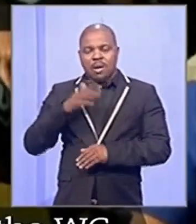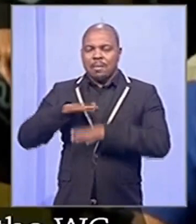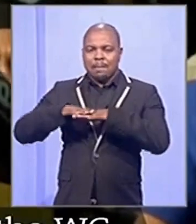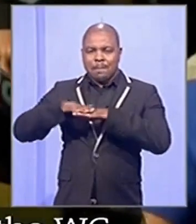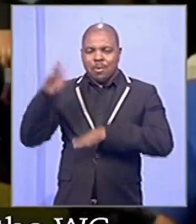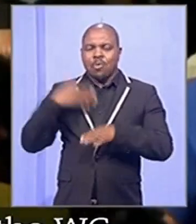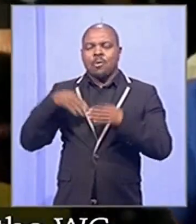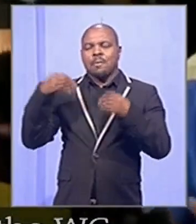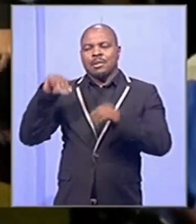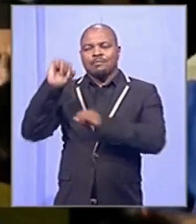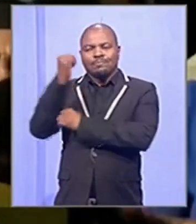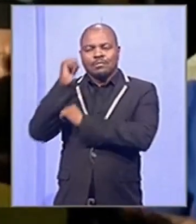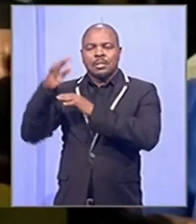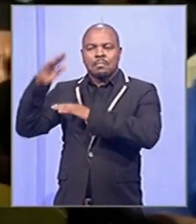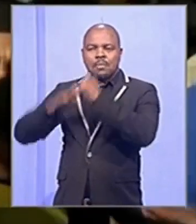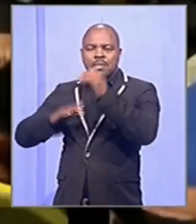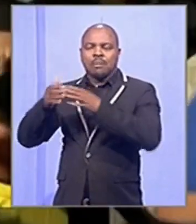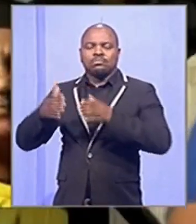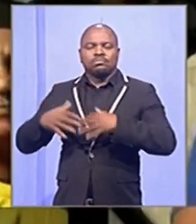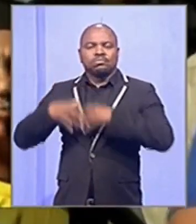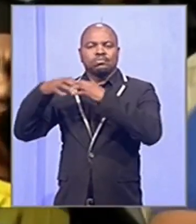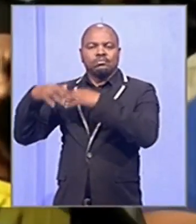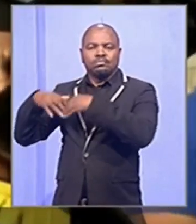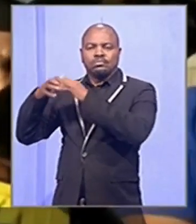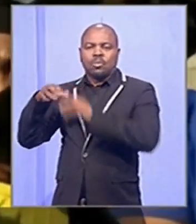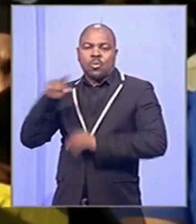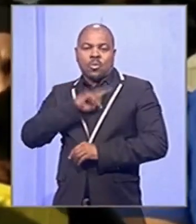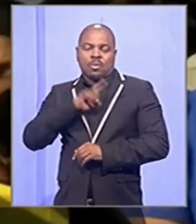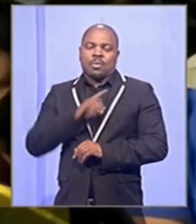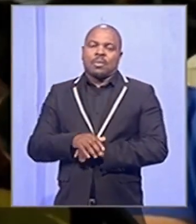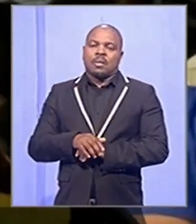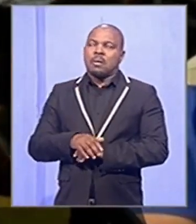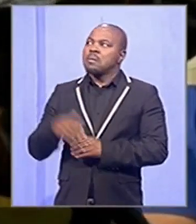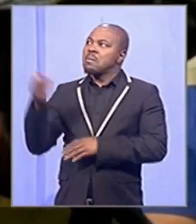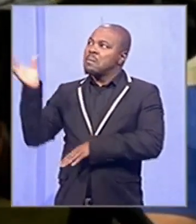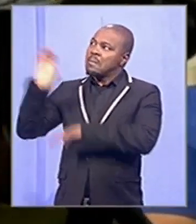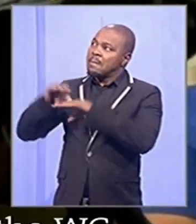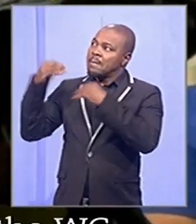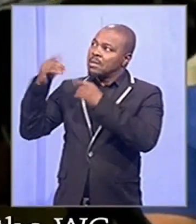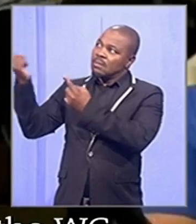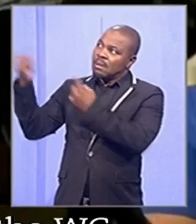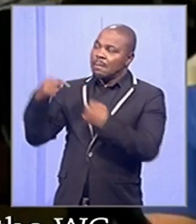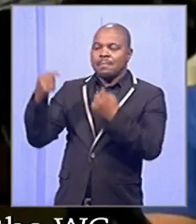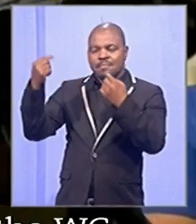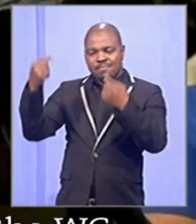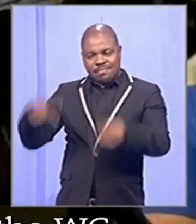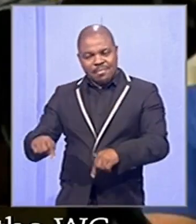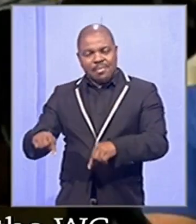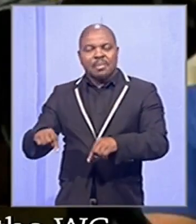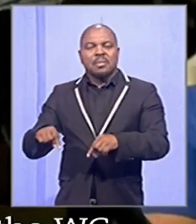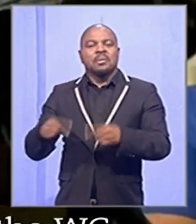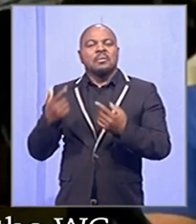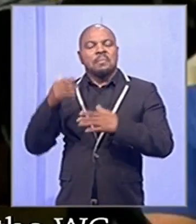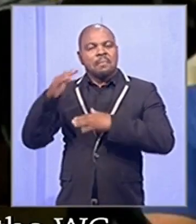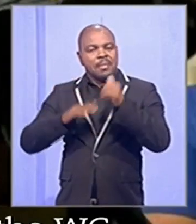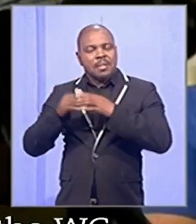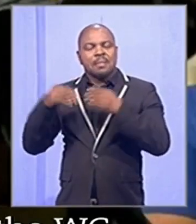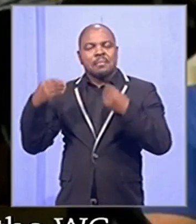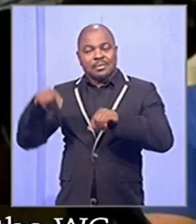la Breede River Valley. As we go forward, we want to build more factories. We want to attract